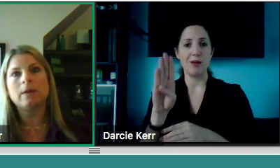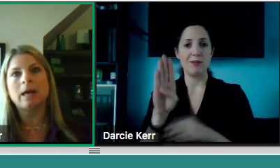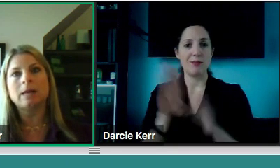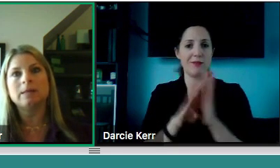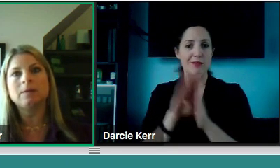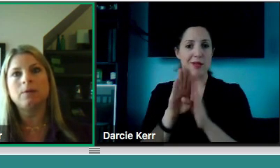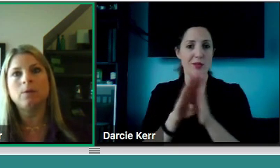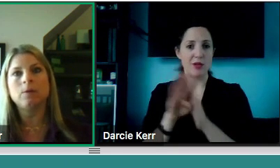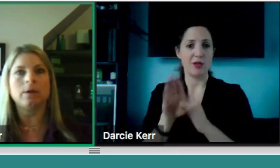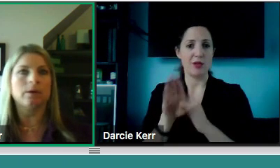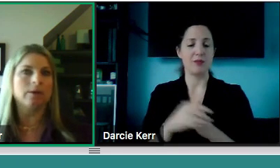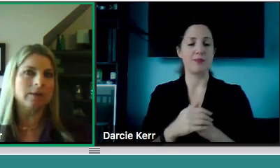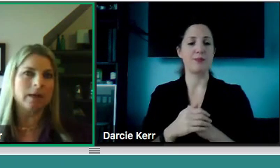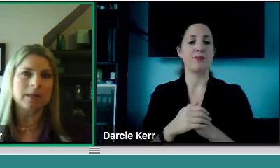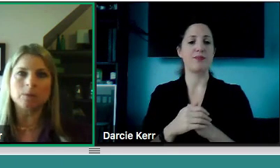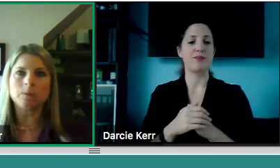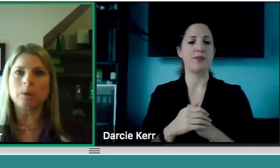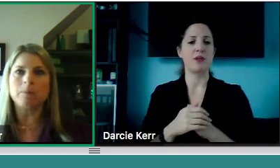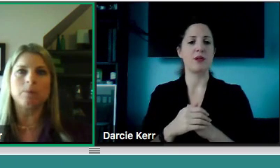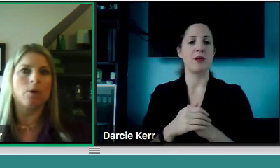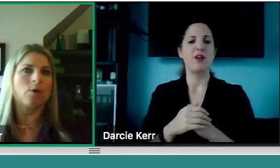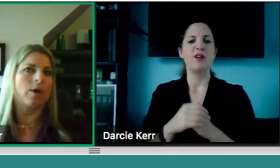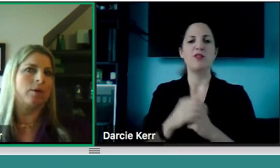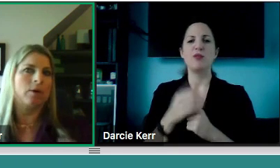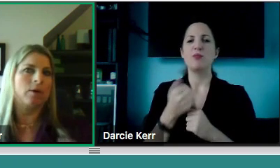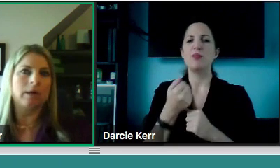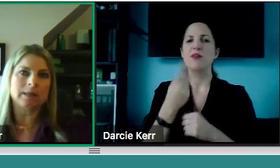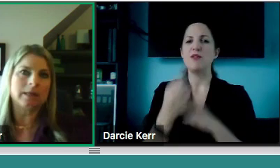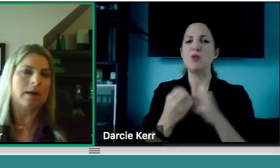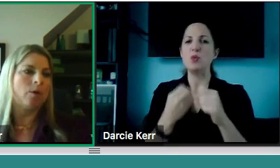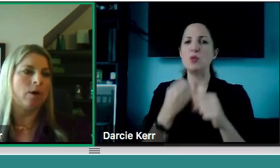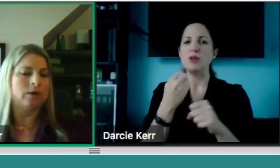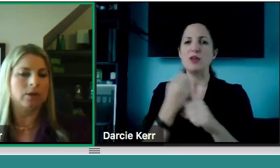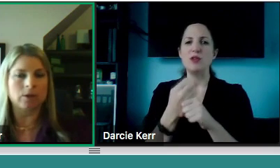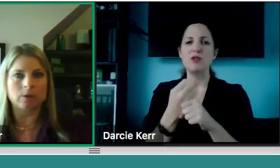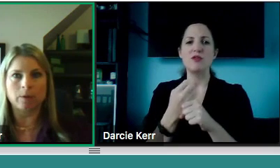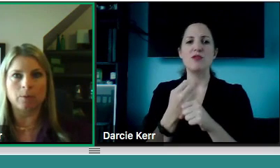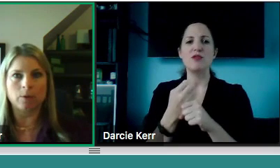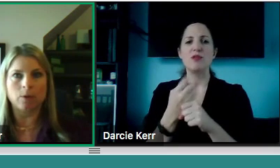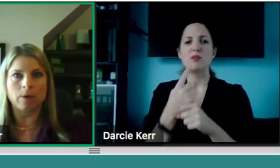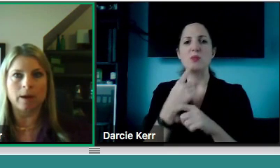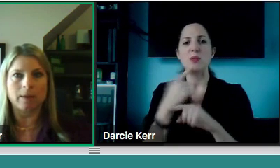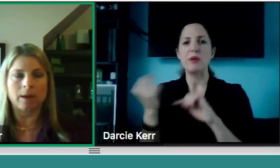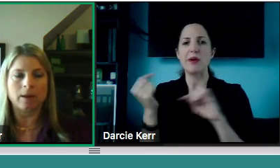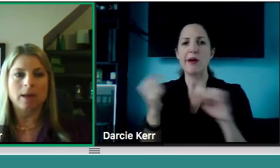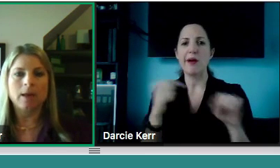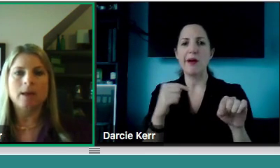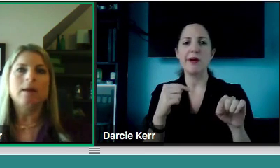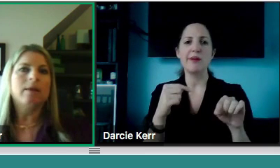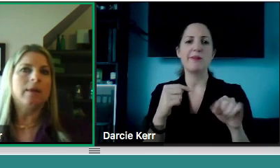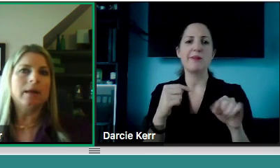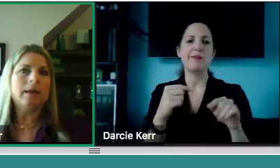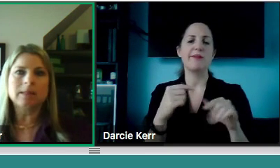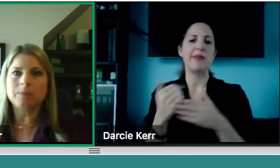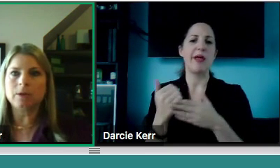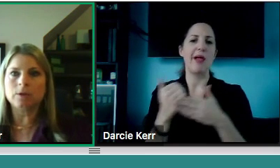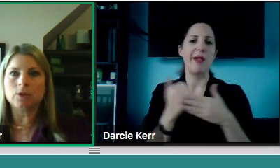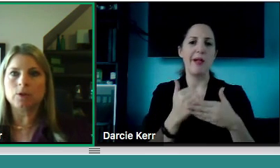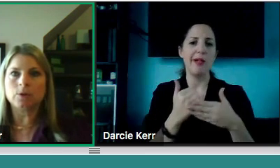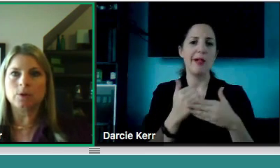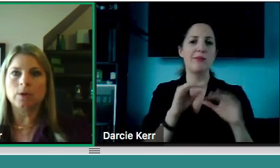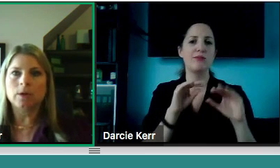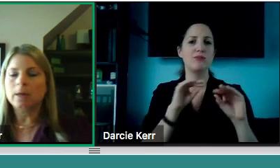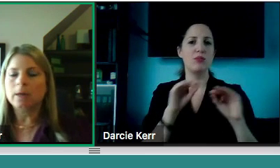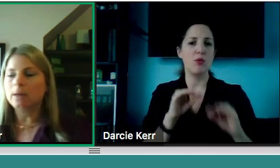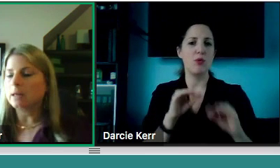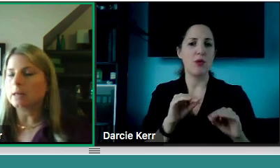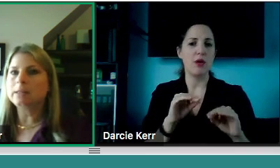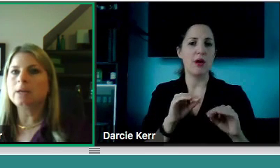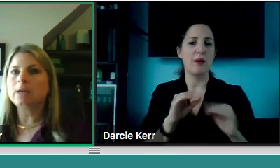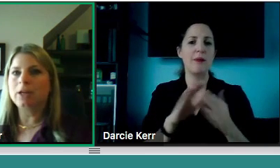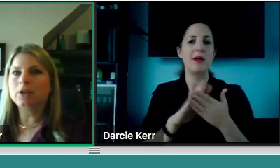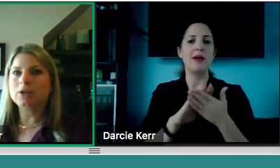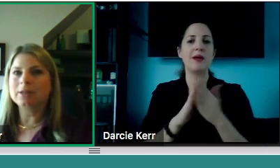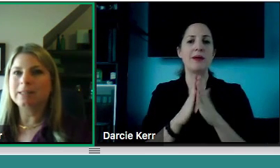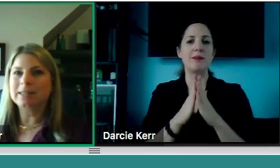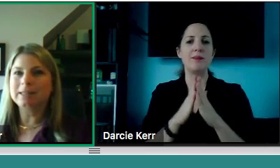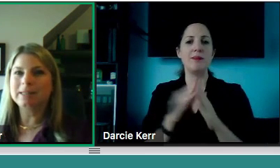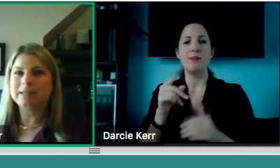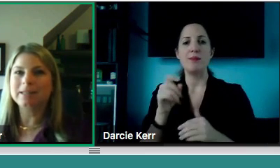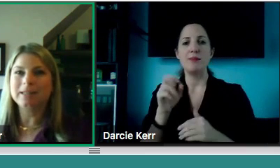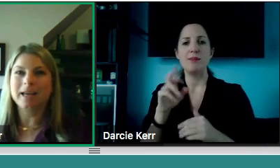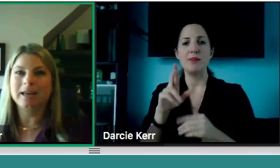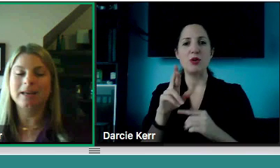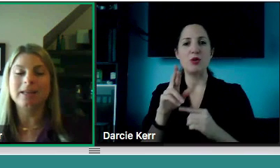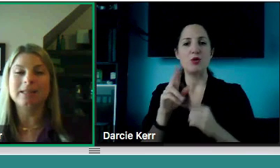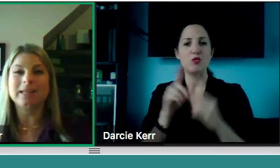Colin for the last few years. As a web programmer, he's come on to do a bit of programming then as a peer tutor, then as an